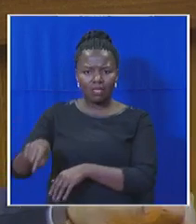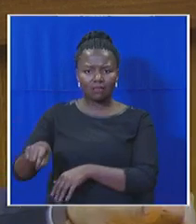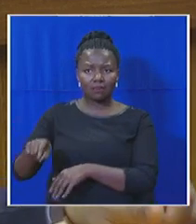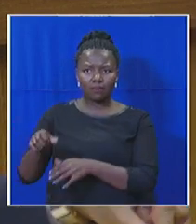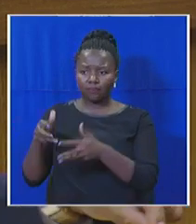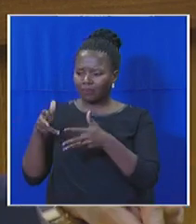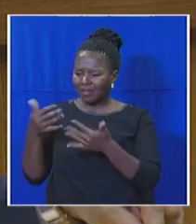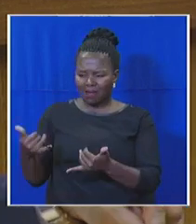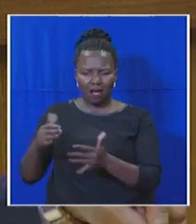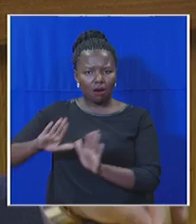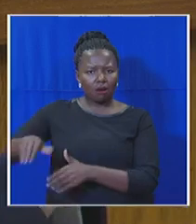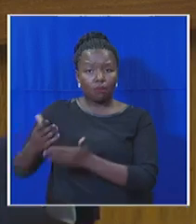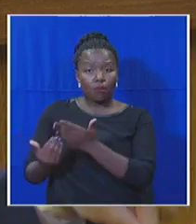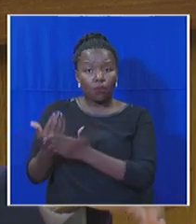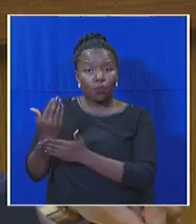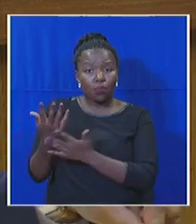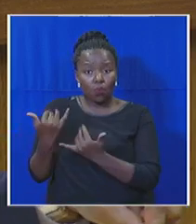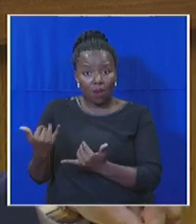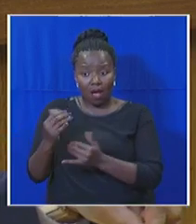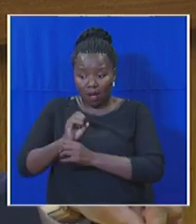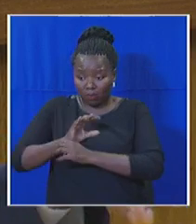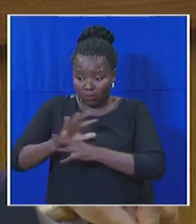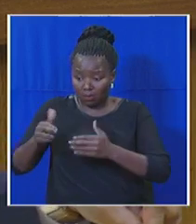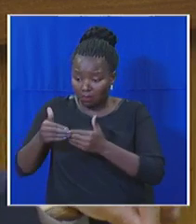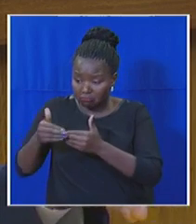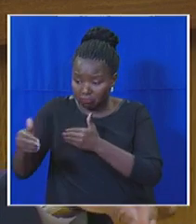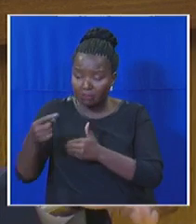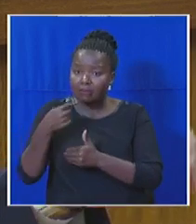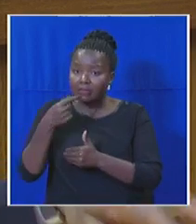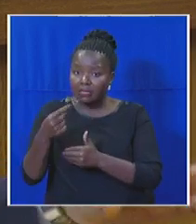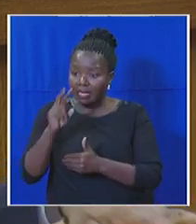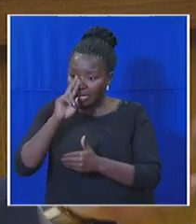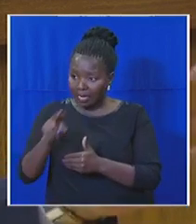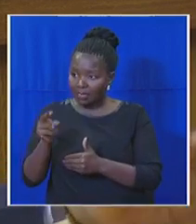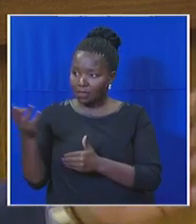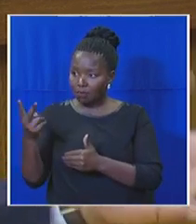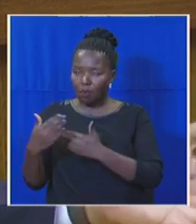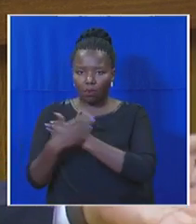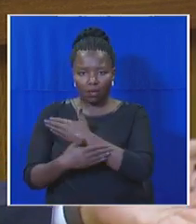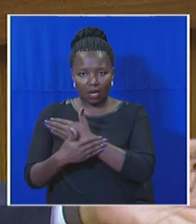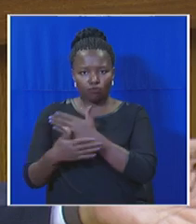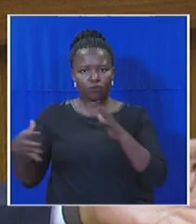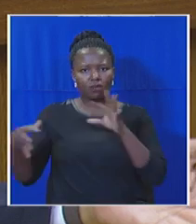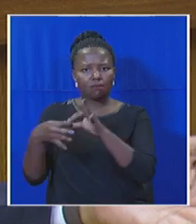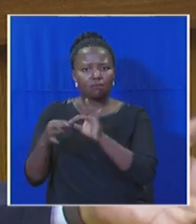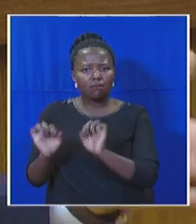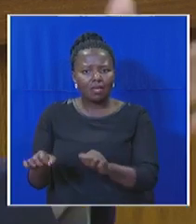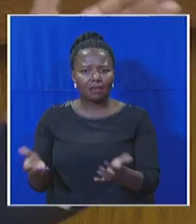passed. Now they accept the need for Israel to exist side by